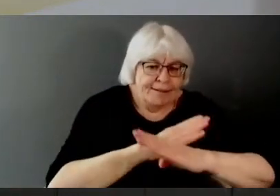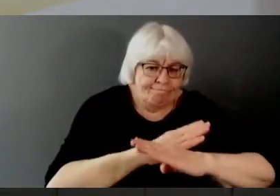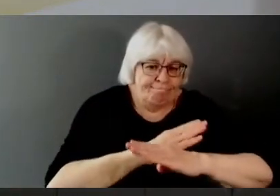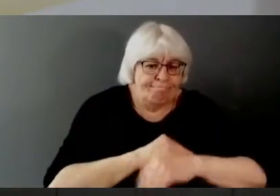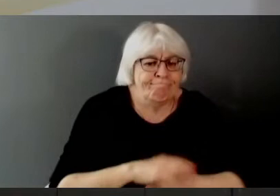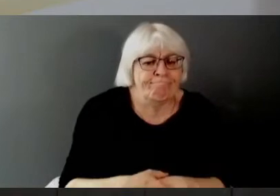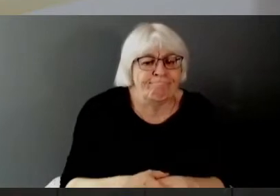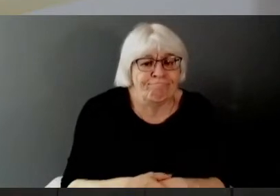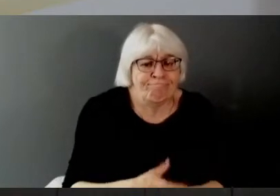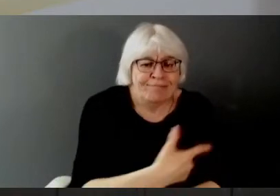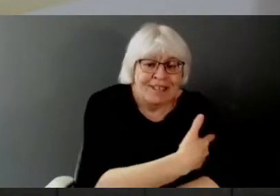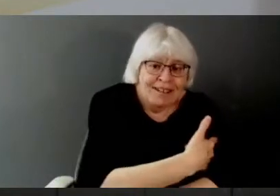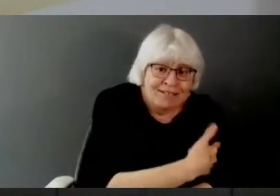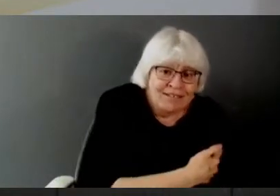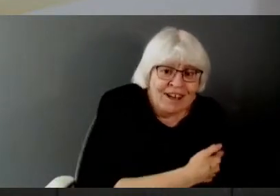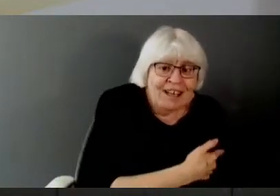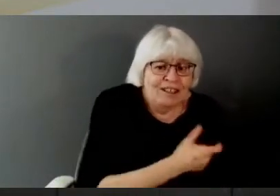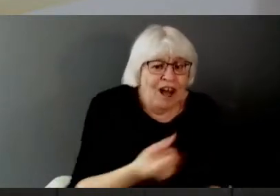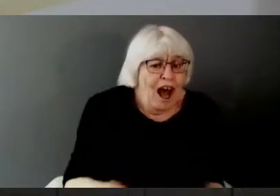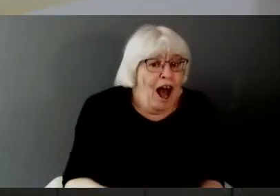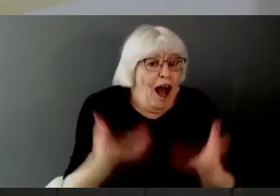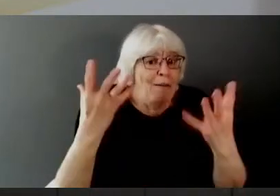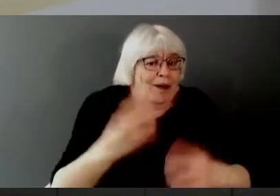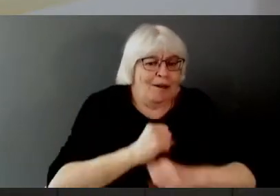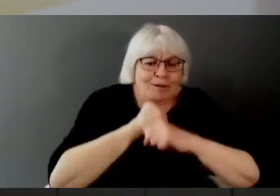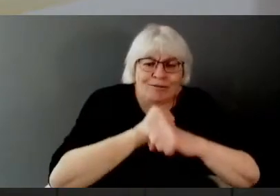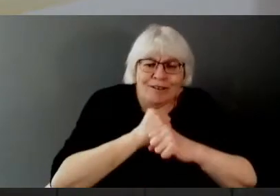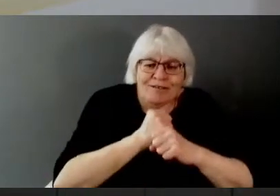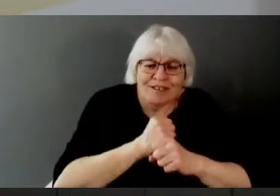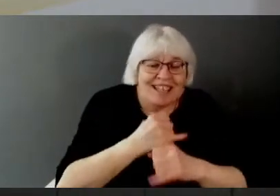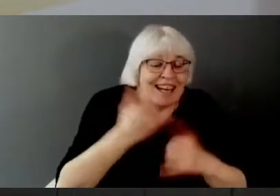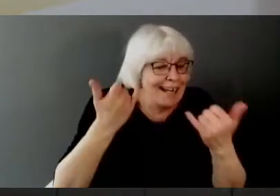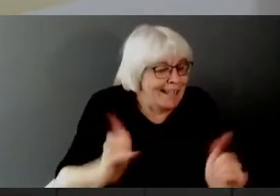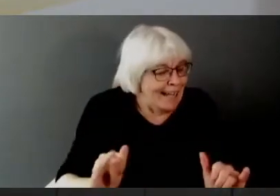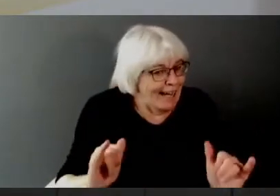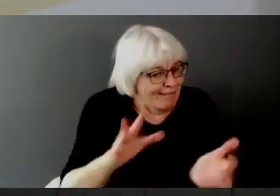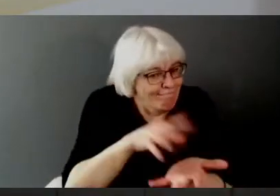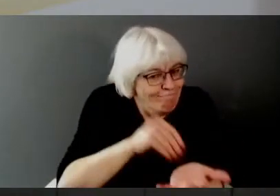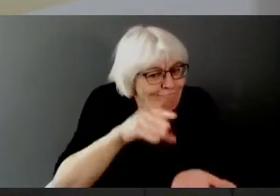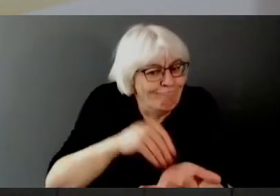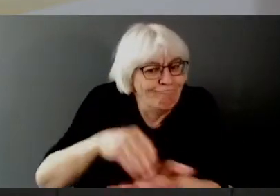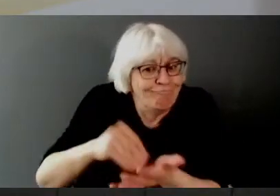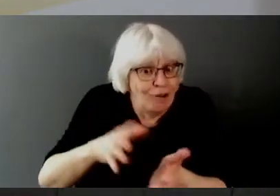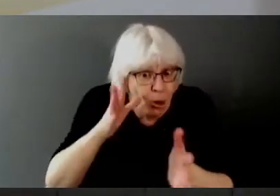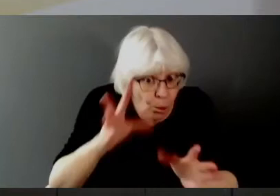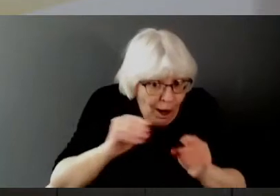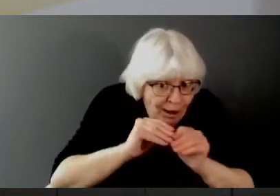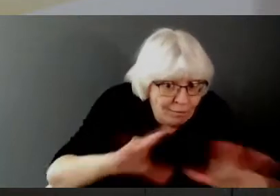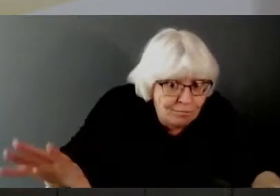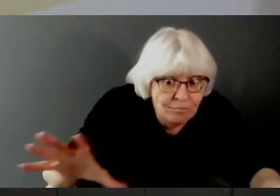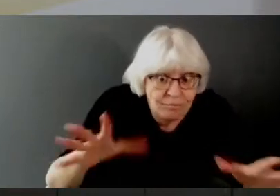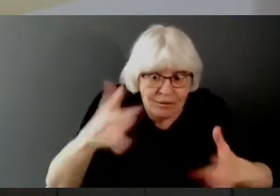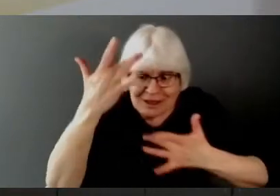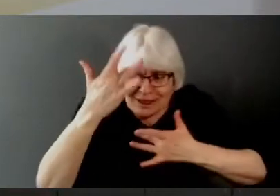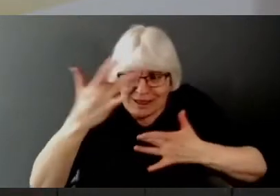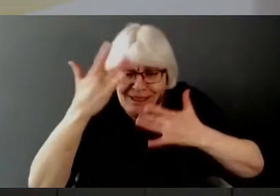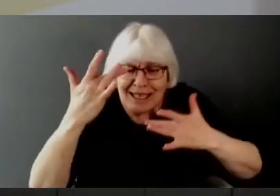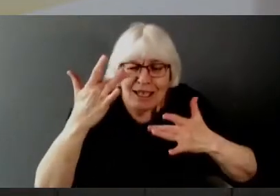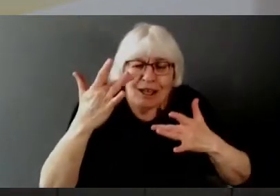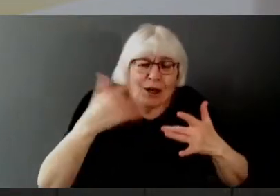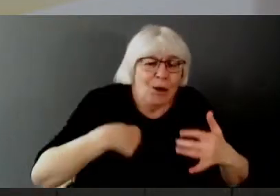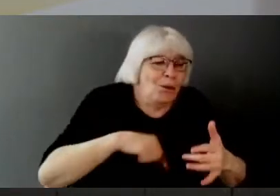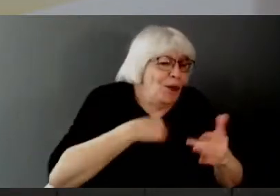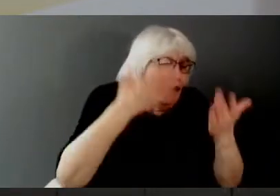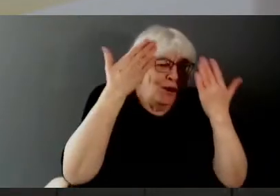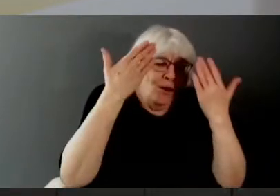protects individuals against the disease and also against infection and transmission, we will need to continue to protect ourselves and others